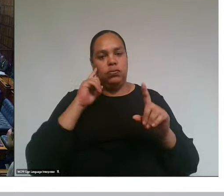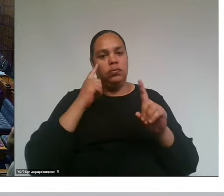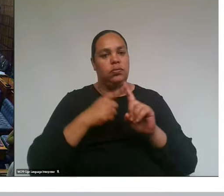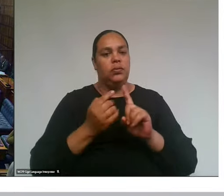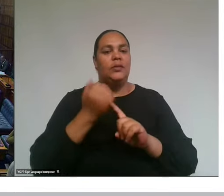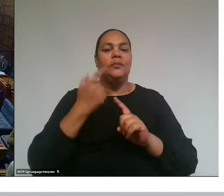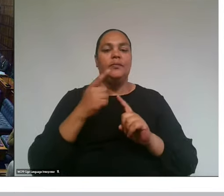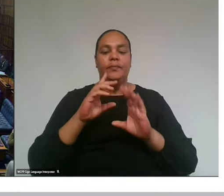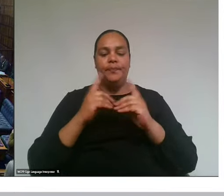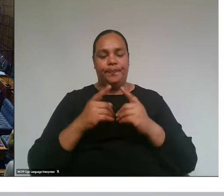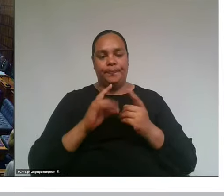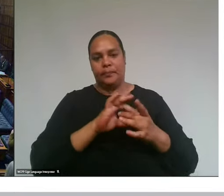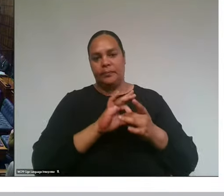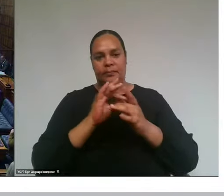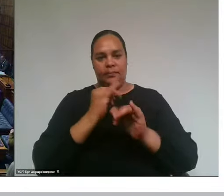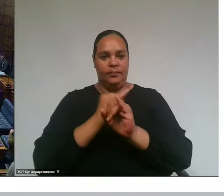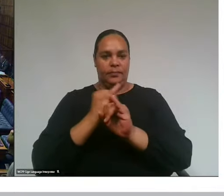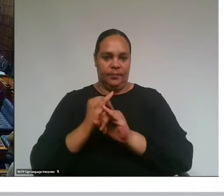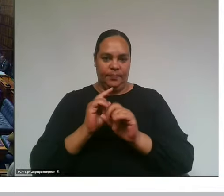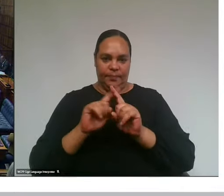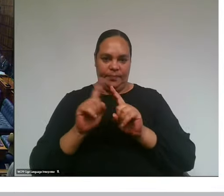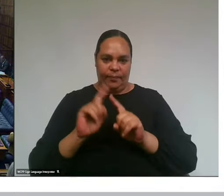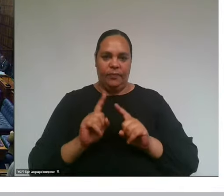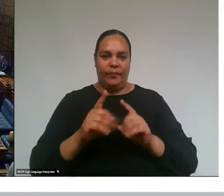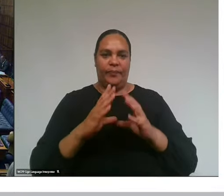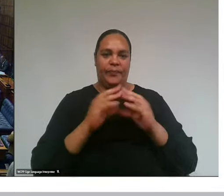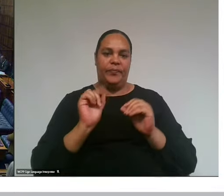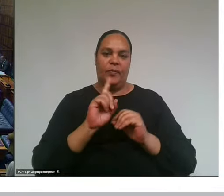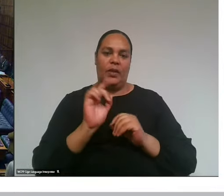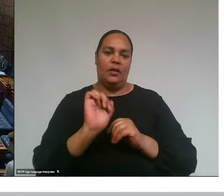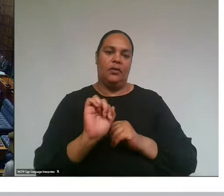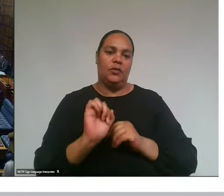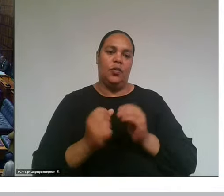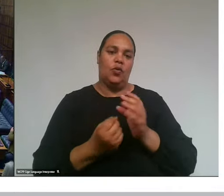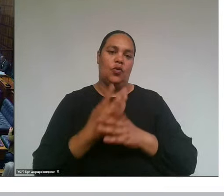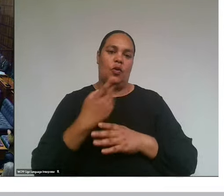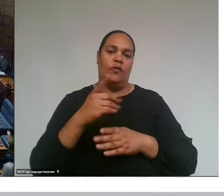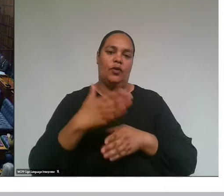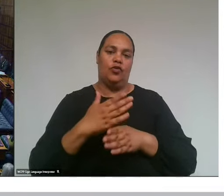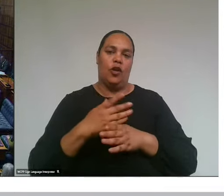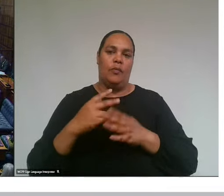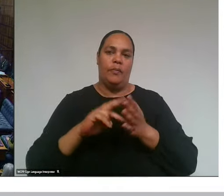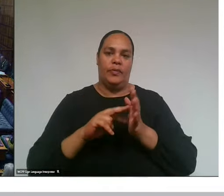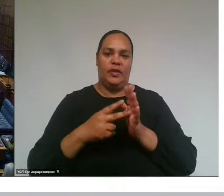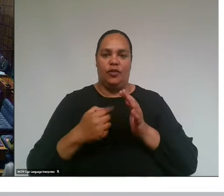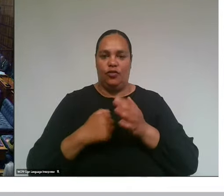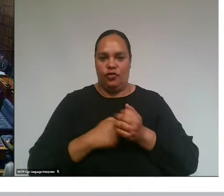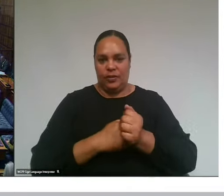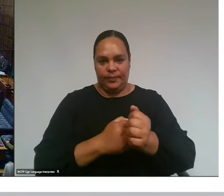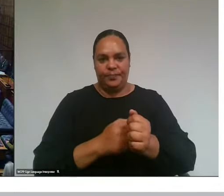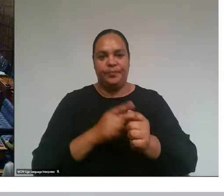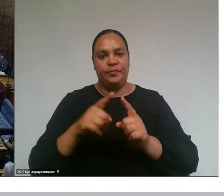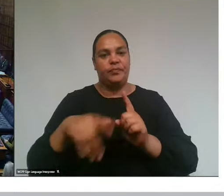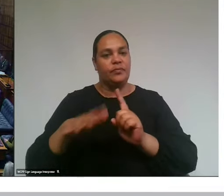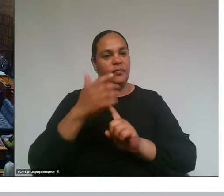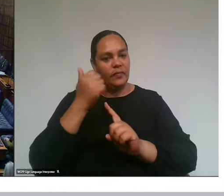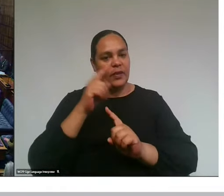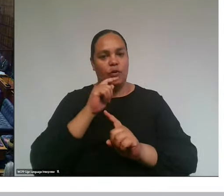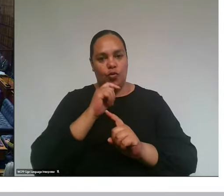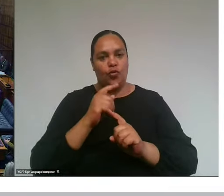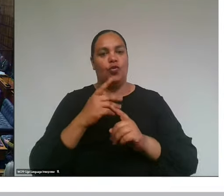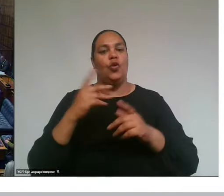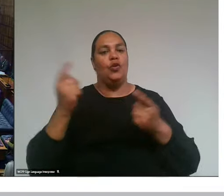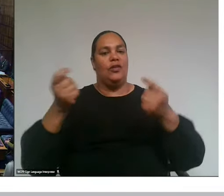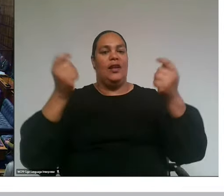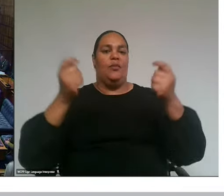department and relating to the entities was the completion of the growth for jobs strategy um which was achieved indefinitely with